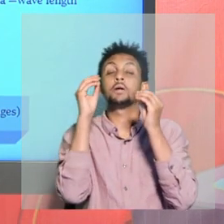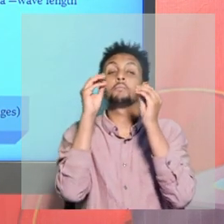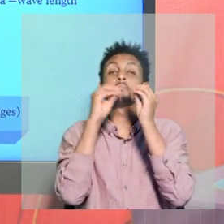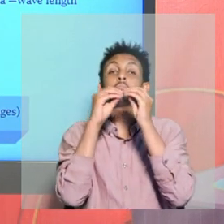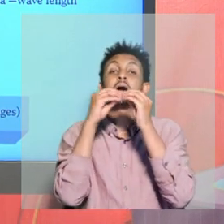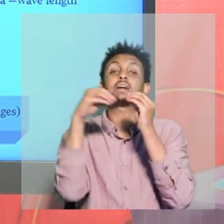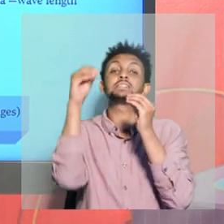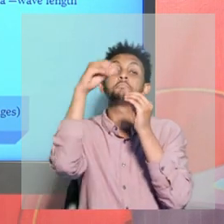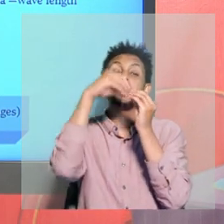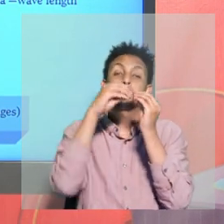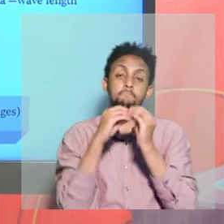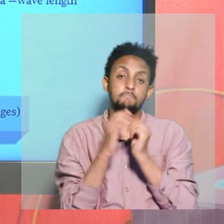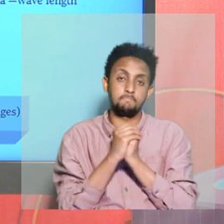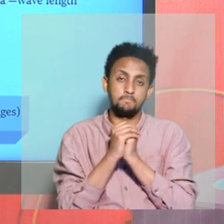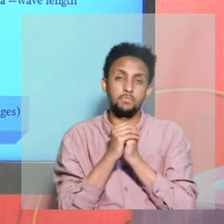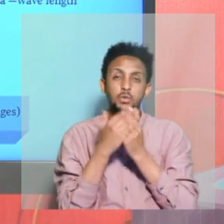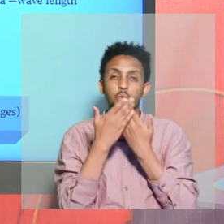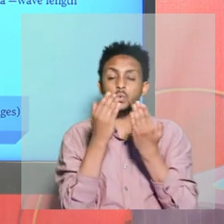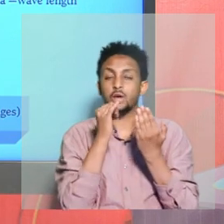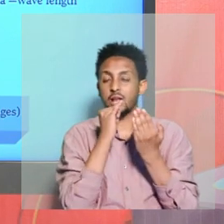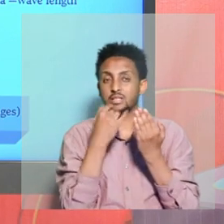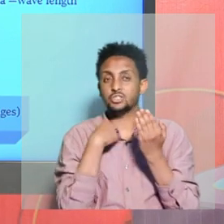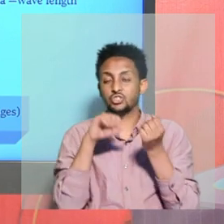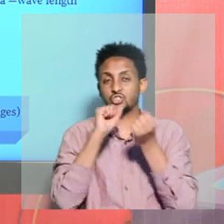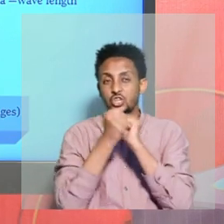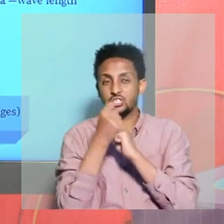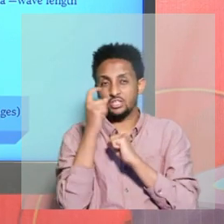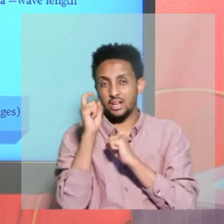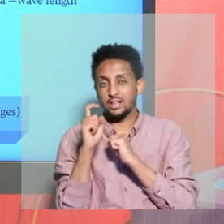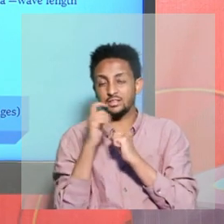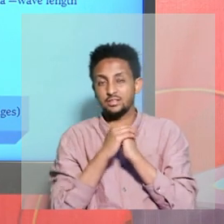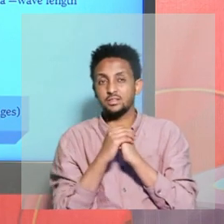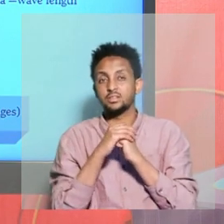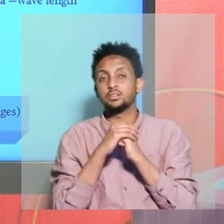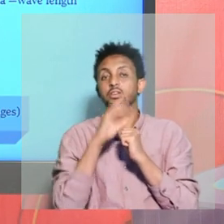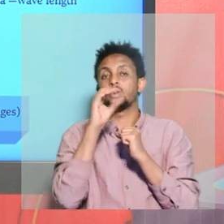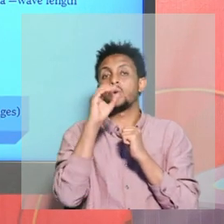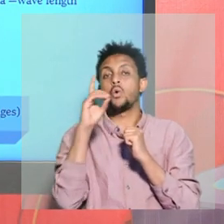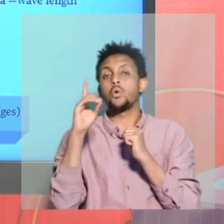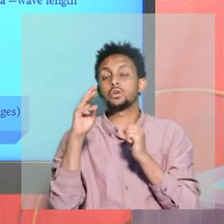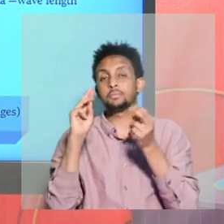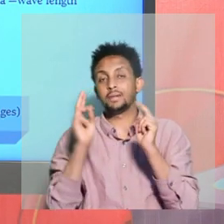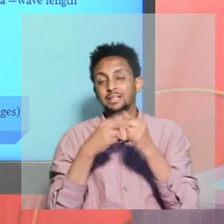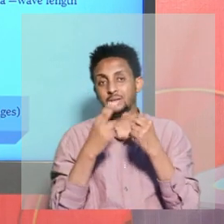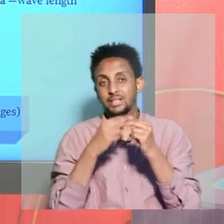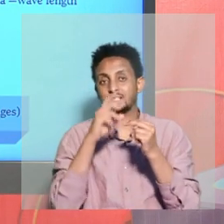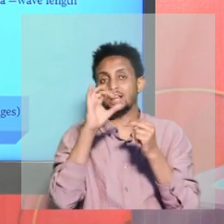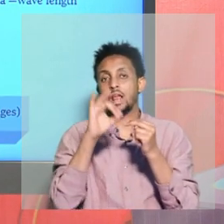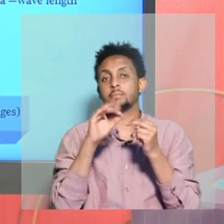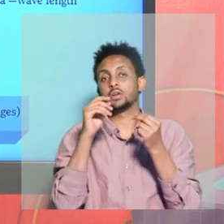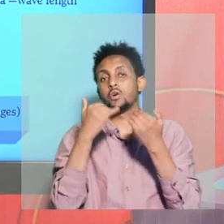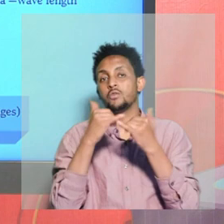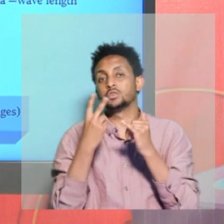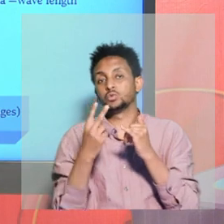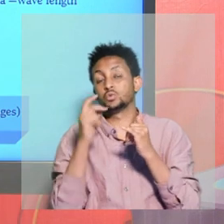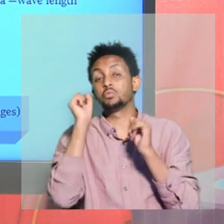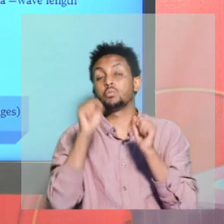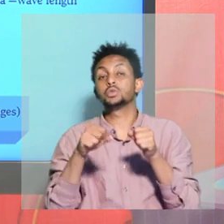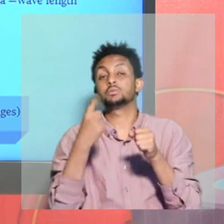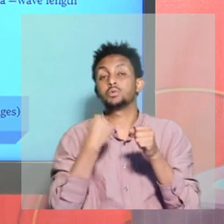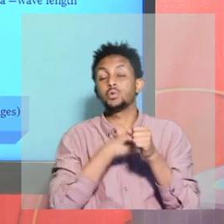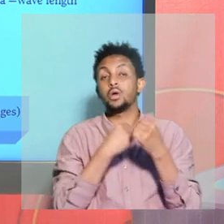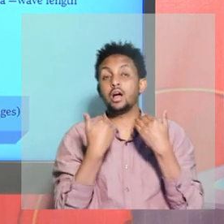bright fringe. Whereas as change in x is the odd multiplication of lambda over 2, it's possible to